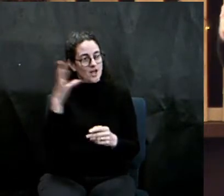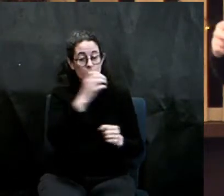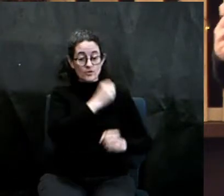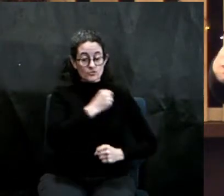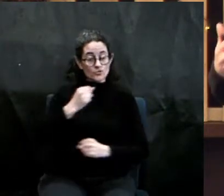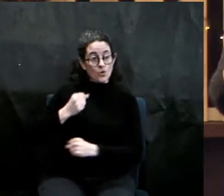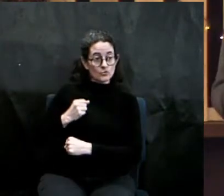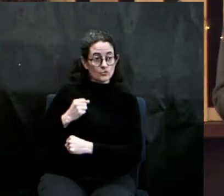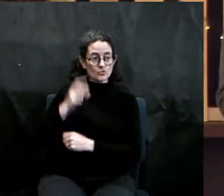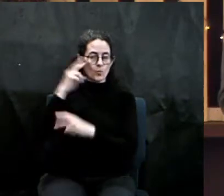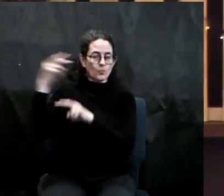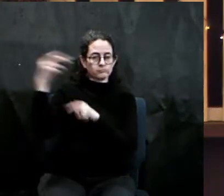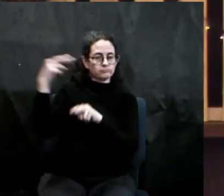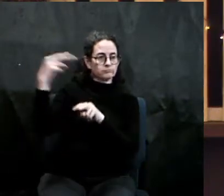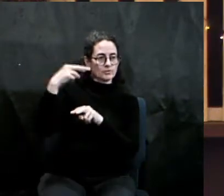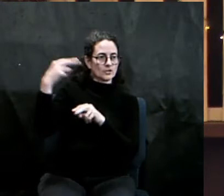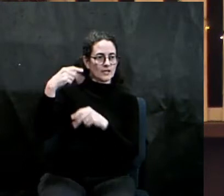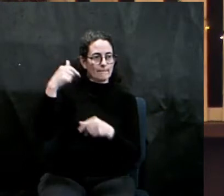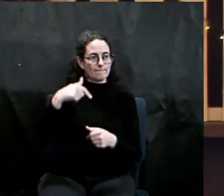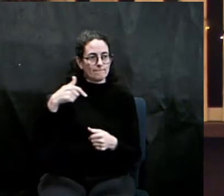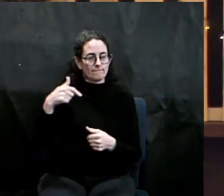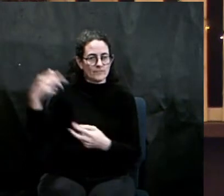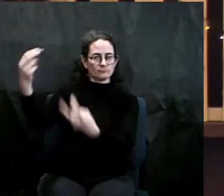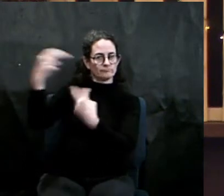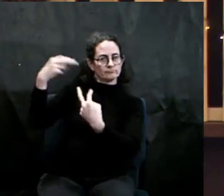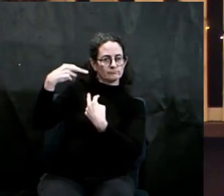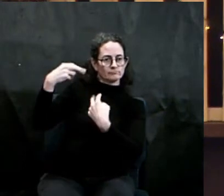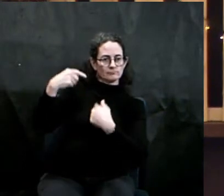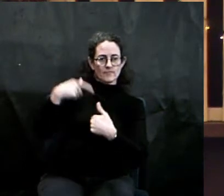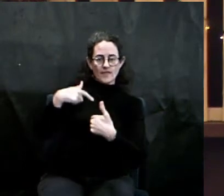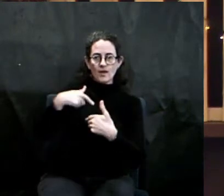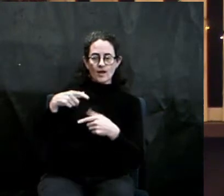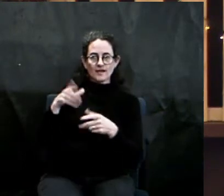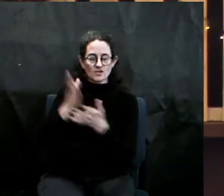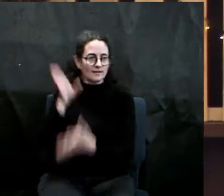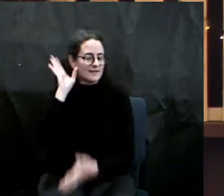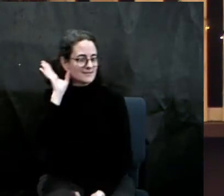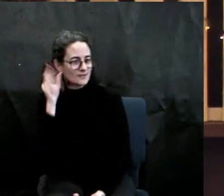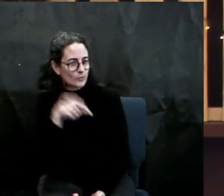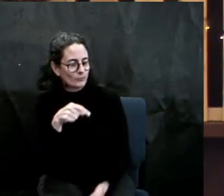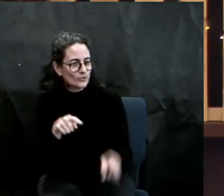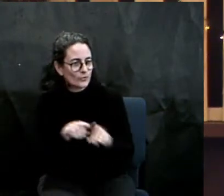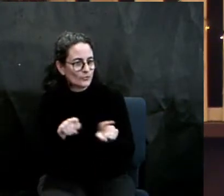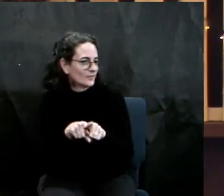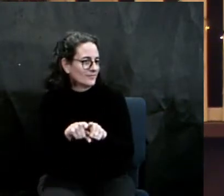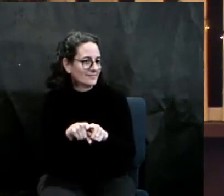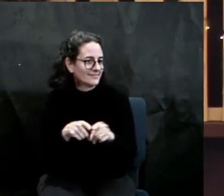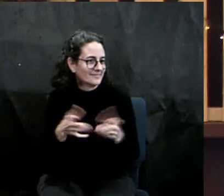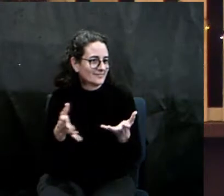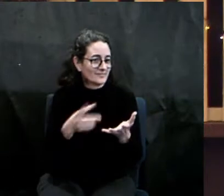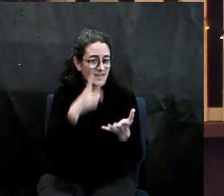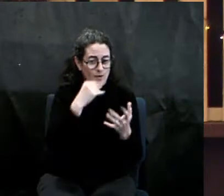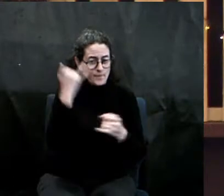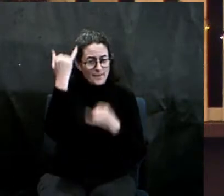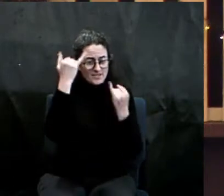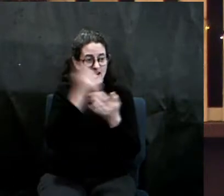Those soldiers who were guarding Paul under house arrest, they were a captive audience. You can imagine, can't you? Each day